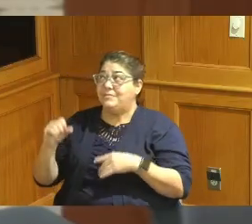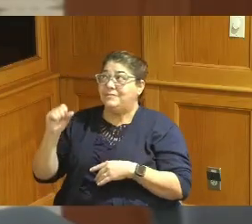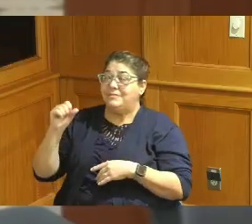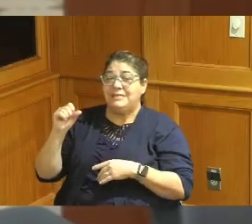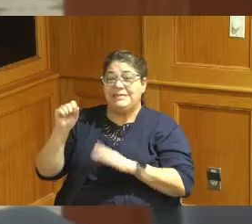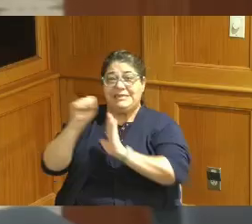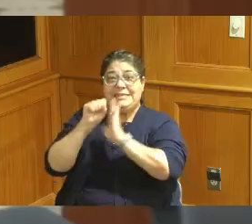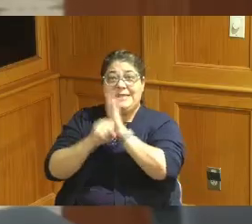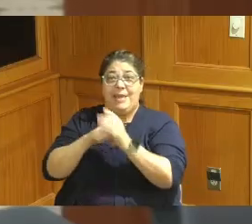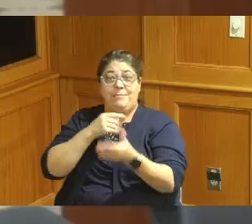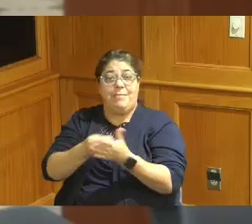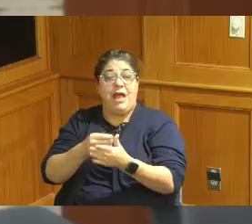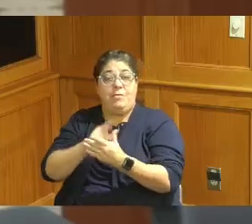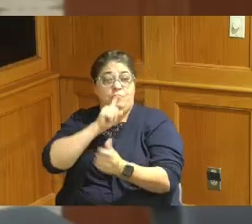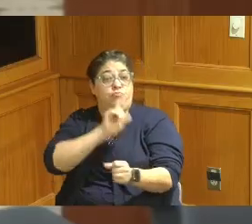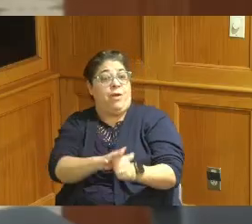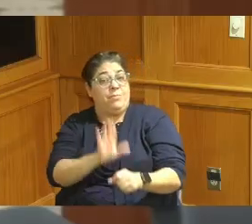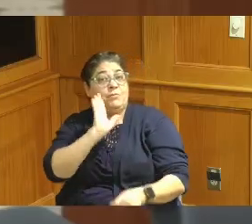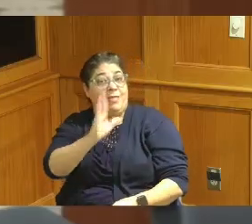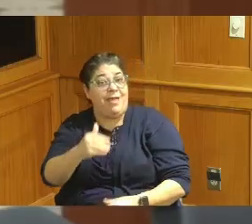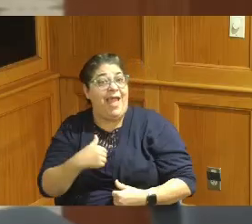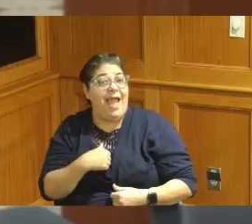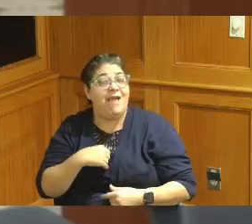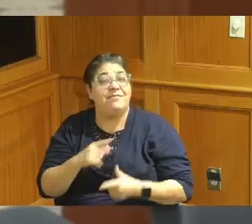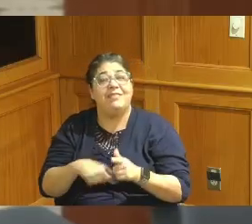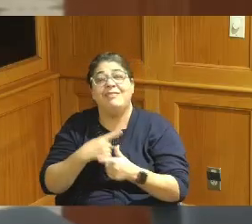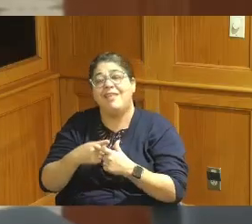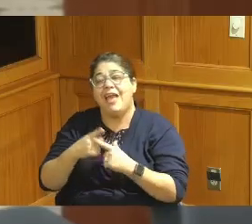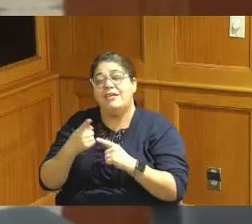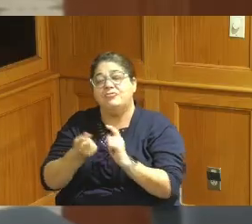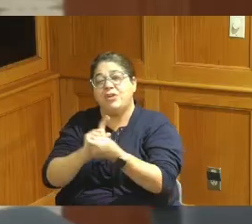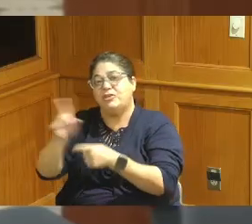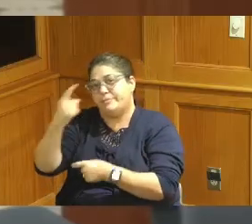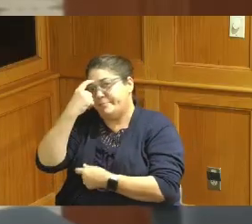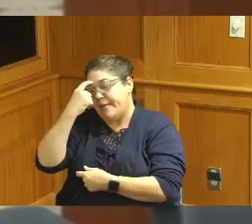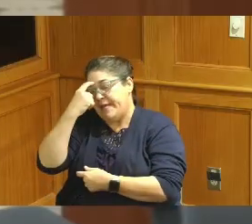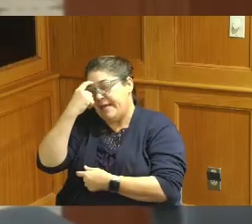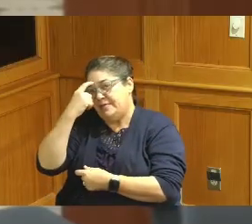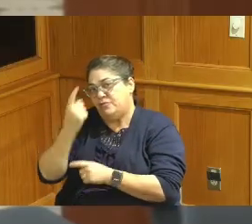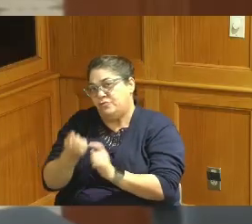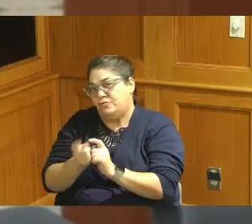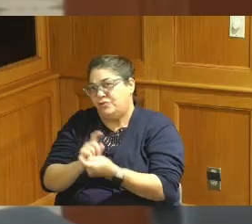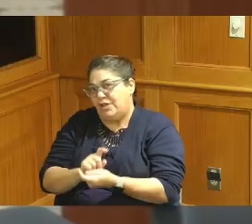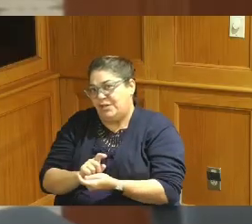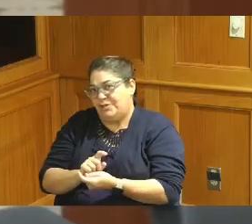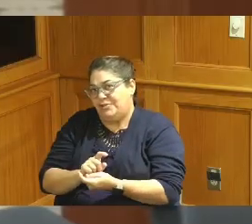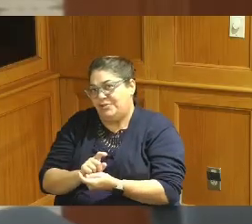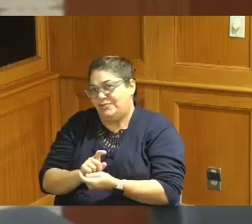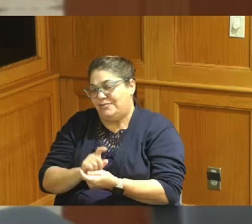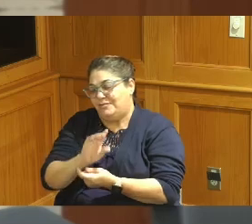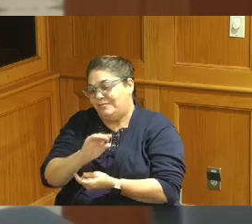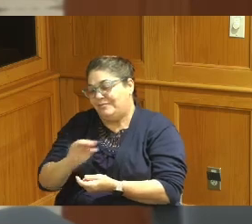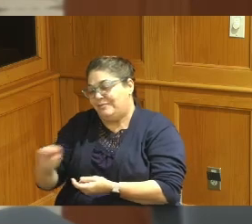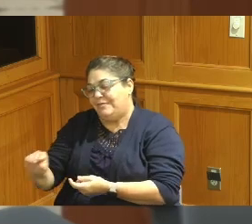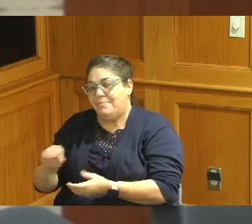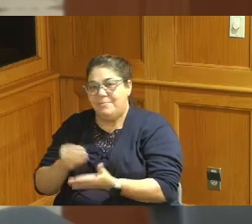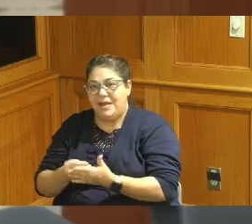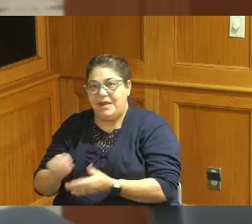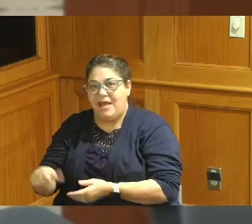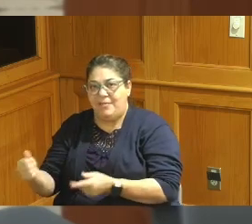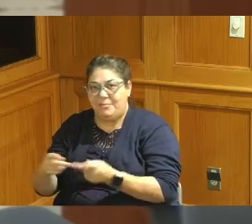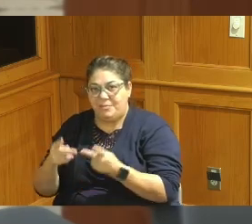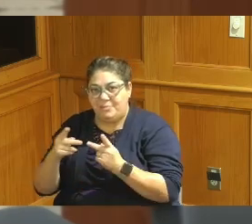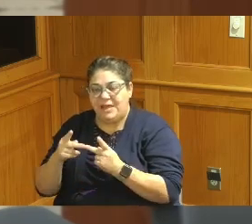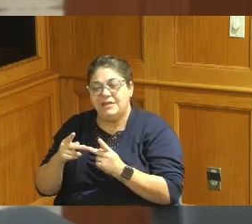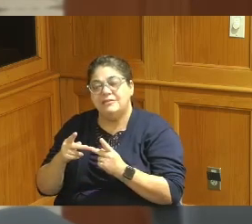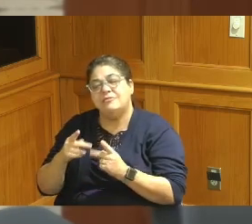different direction. So I think that we really have to, there are a lot of coalitions around the state that LISC is involved with